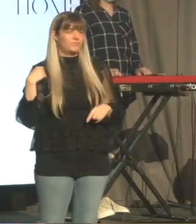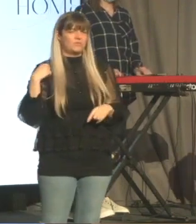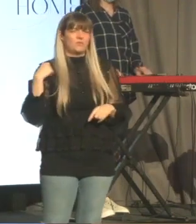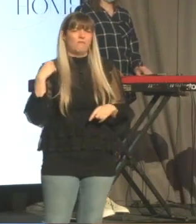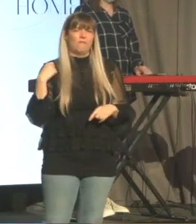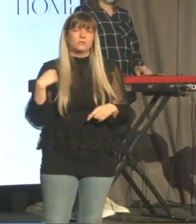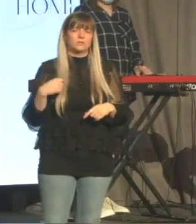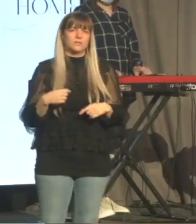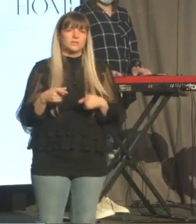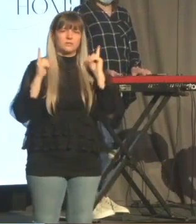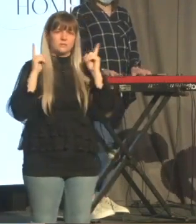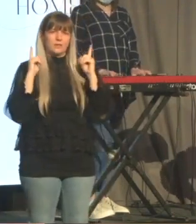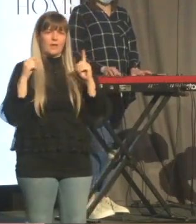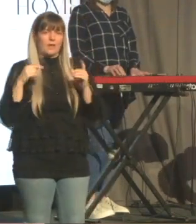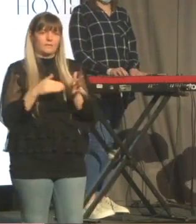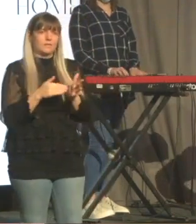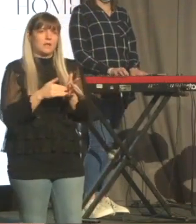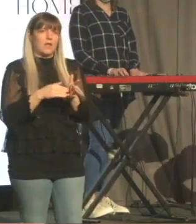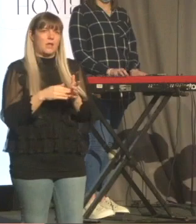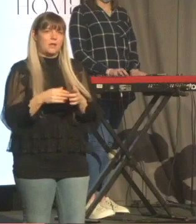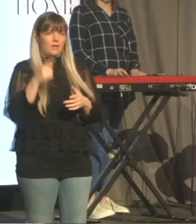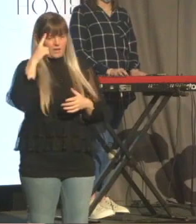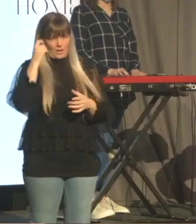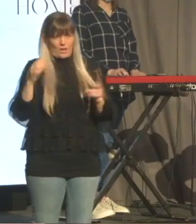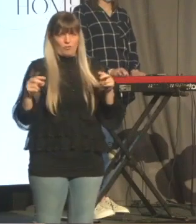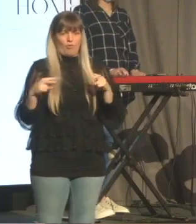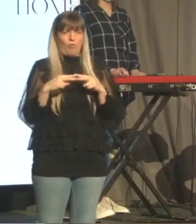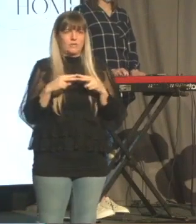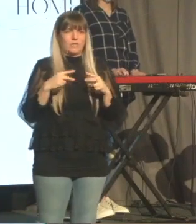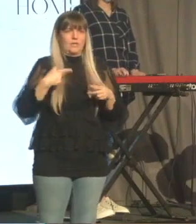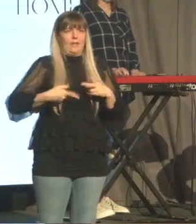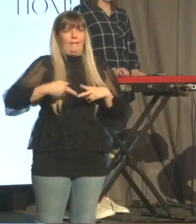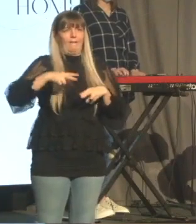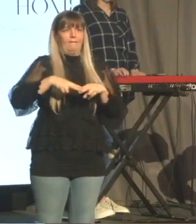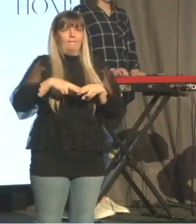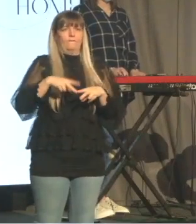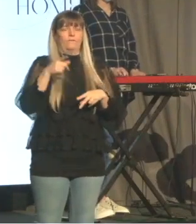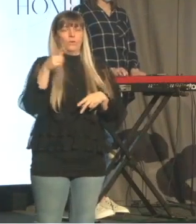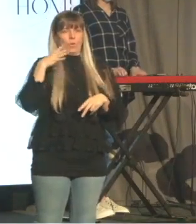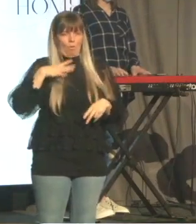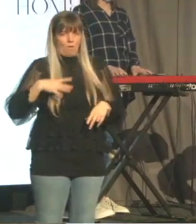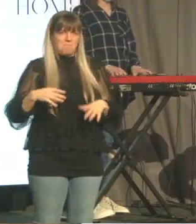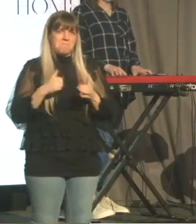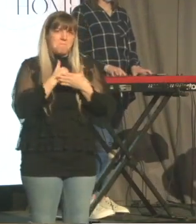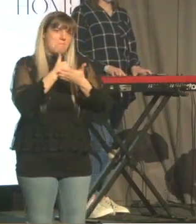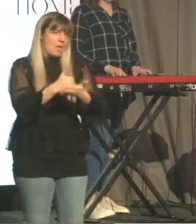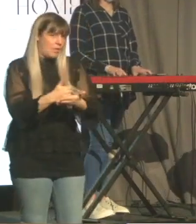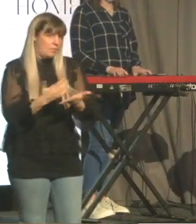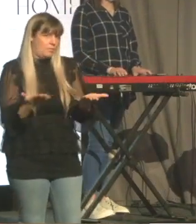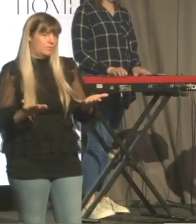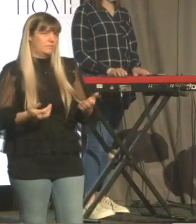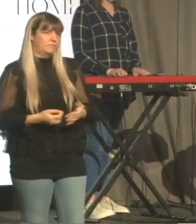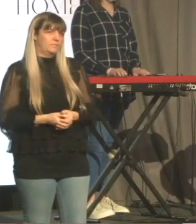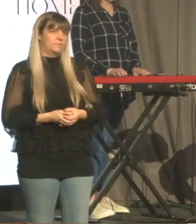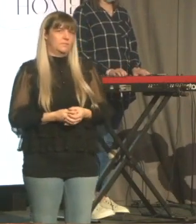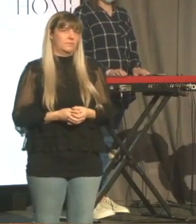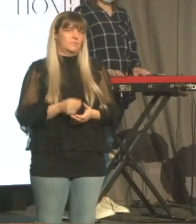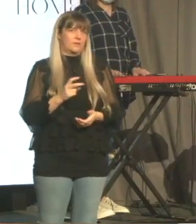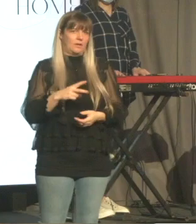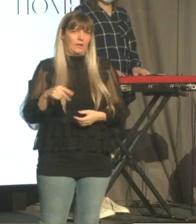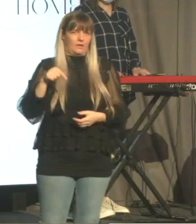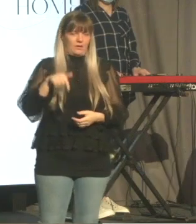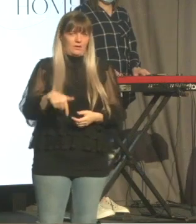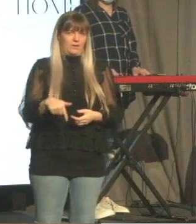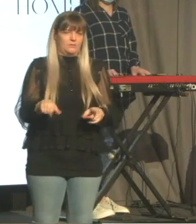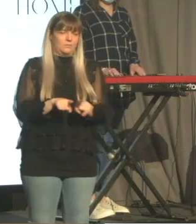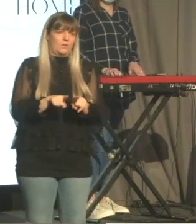touch. If we can serve you, if we can help you in any way, please get in touch with the guys online. There's people there to help you. And again, here just as well, you'll have